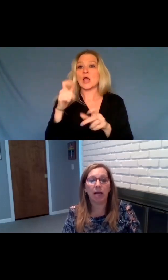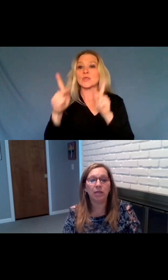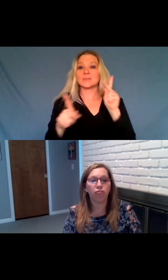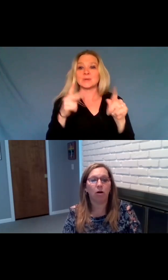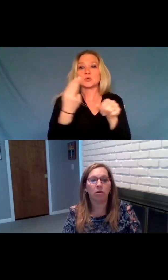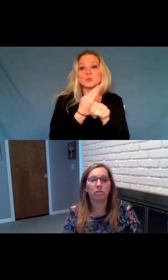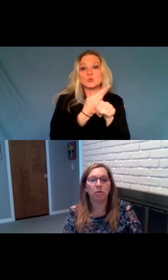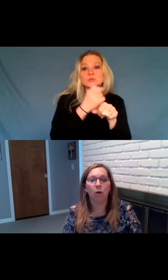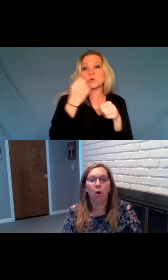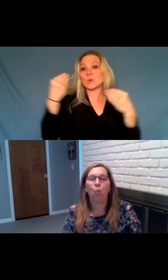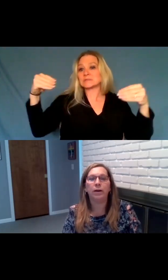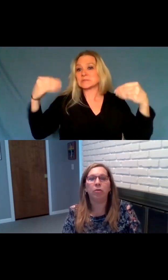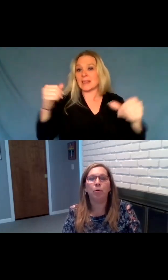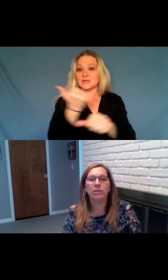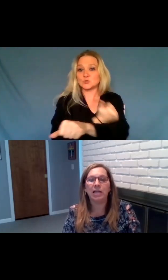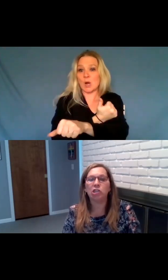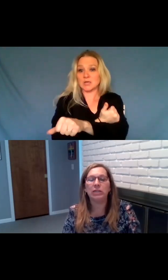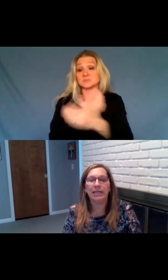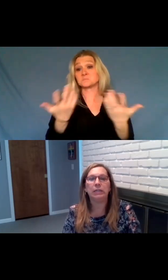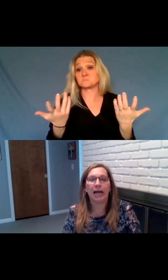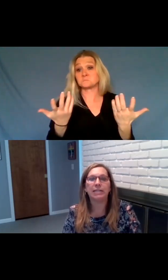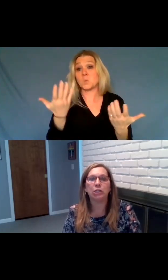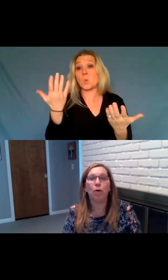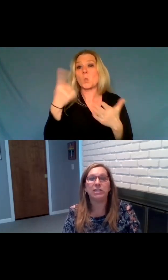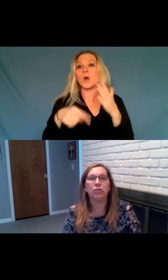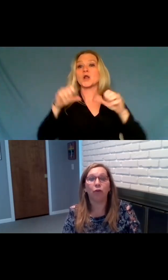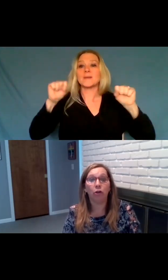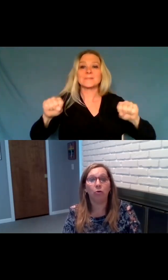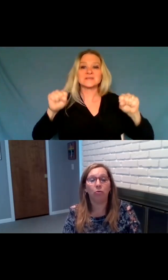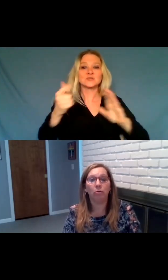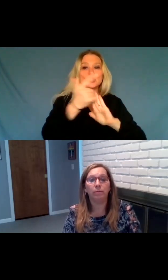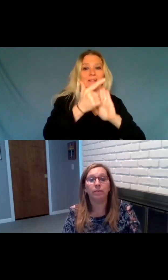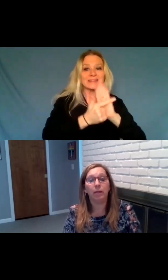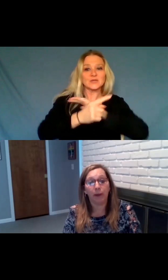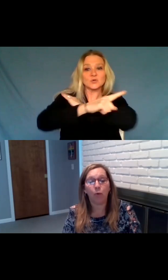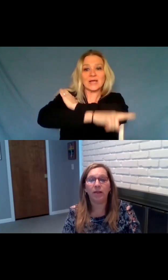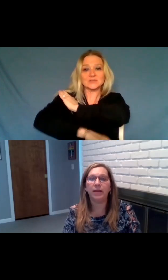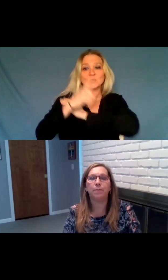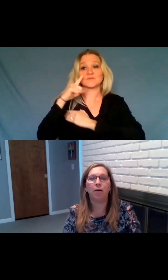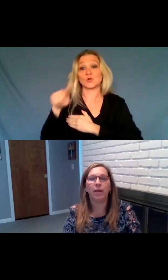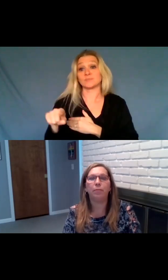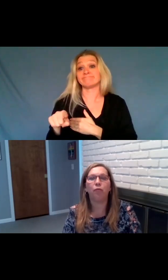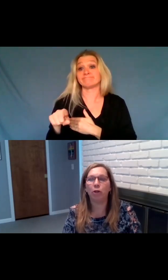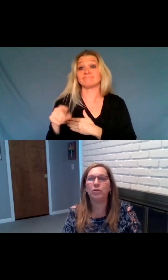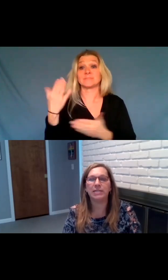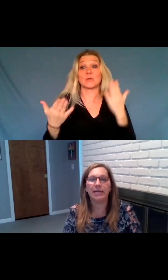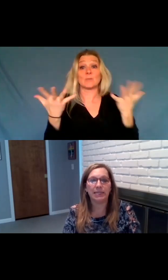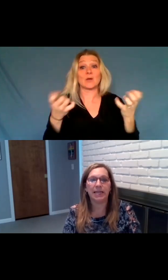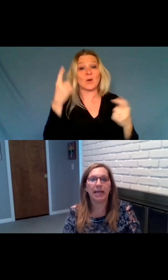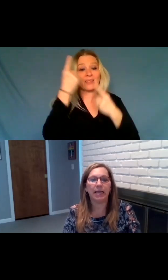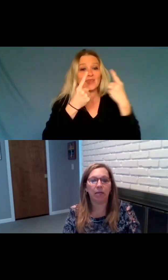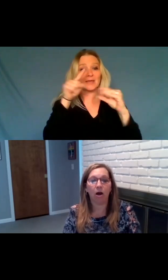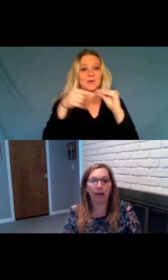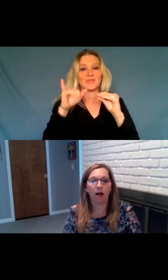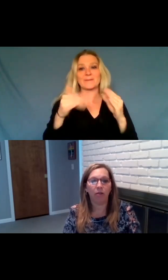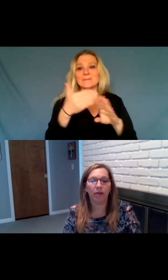using or selling drugs, what are the potential legal consequences for you? You might want to think about that before you decide to